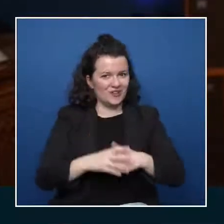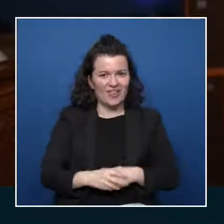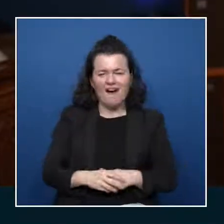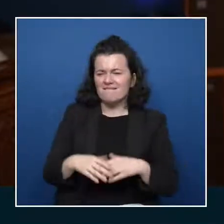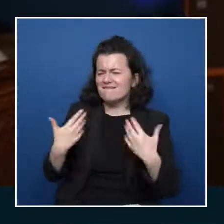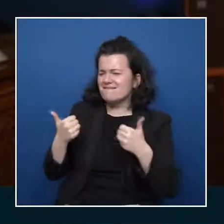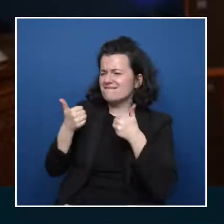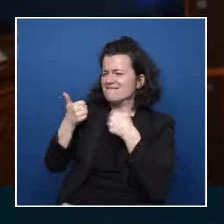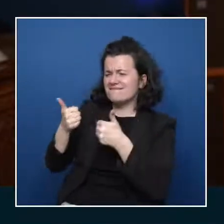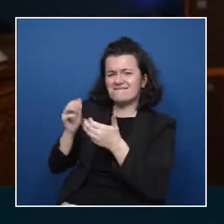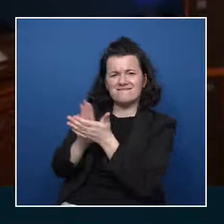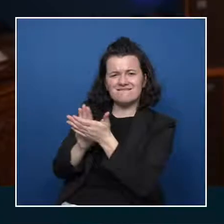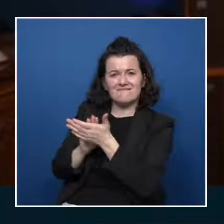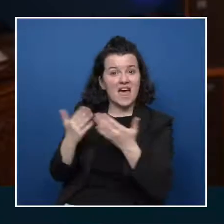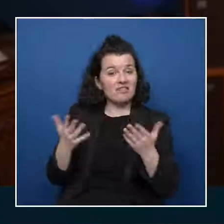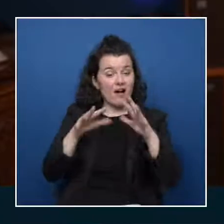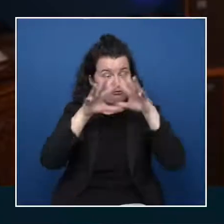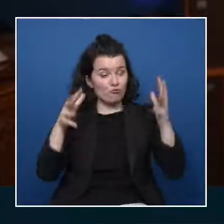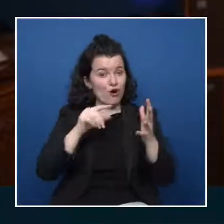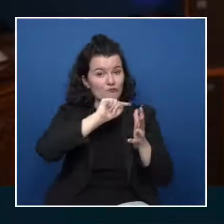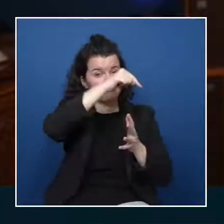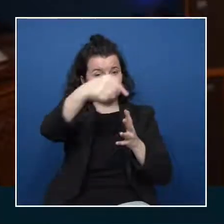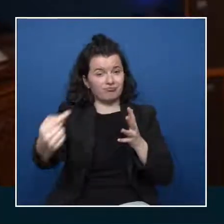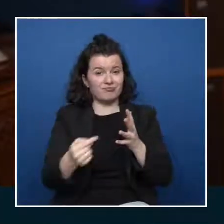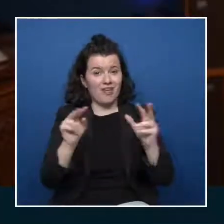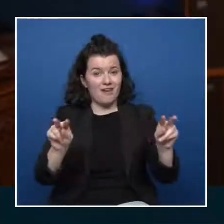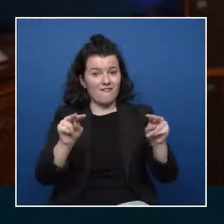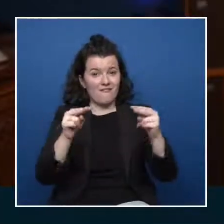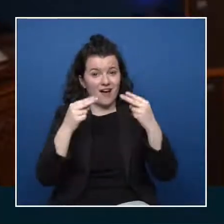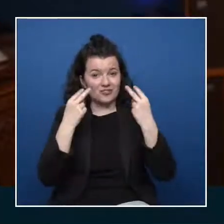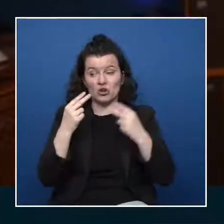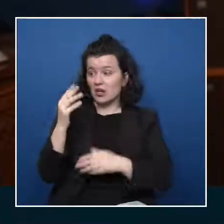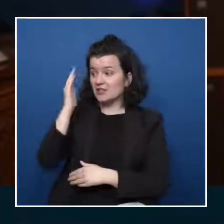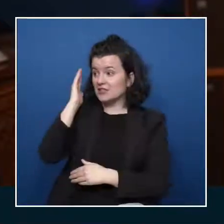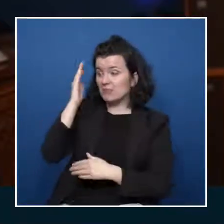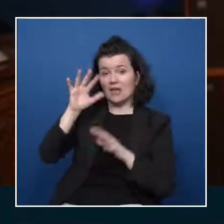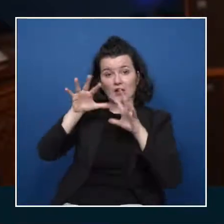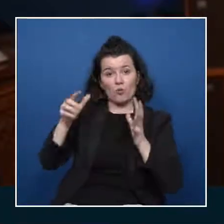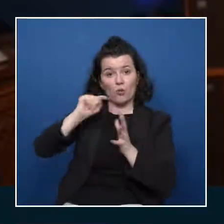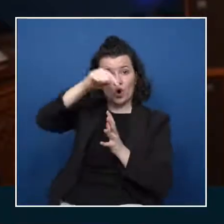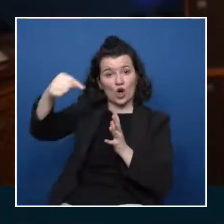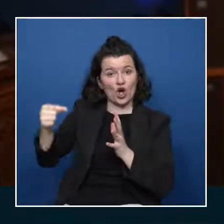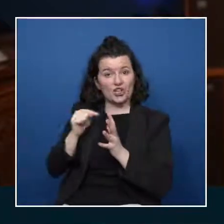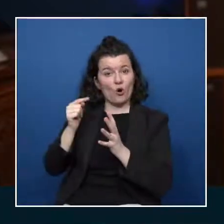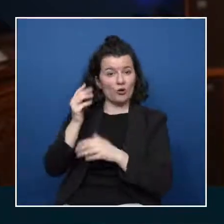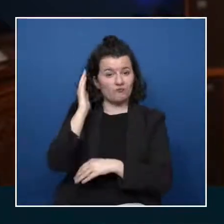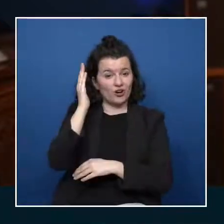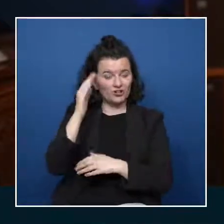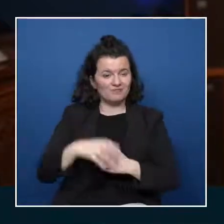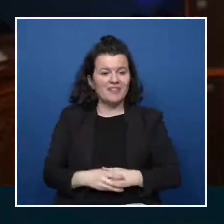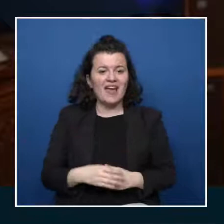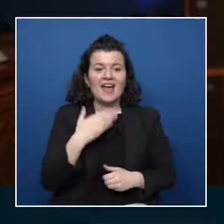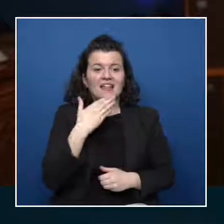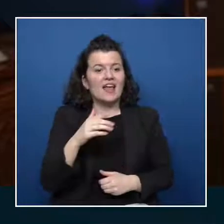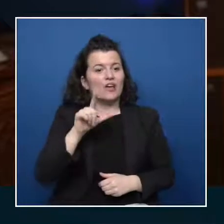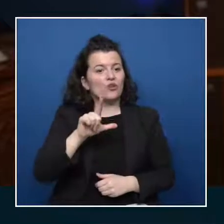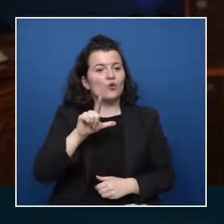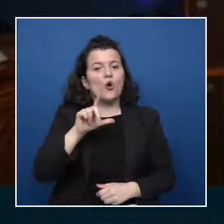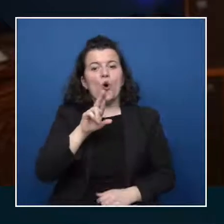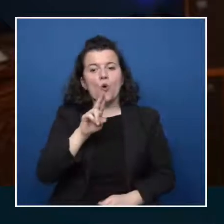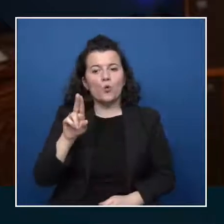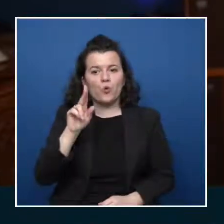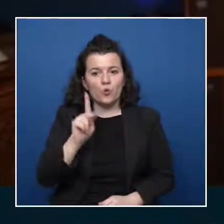from all over the world, with speakers from all over the world. So thank you Luc, Jorrit, Roeland, Roel and Sjoukje